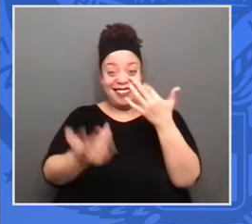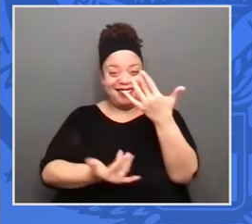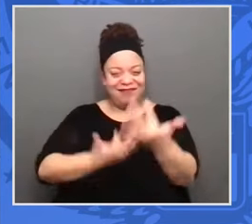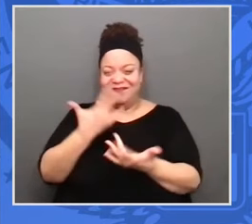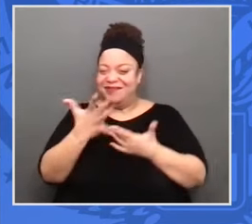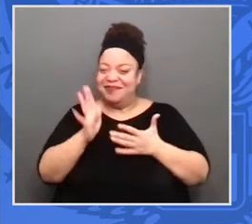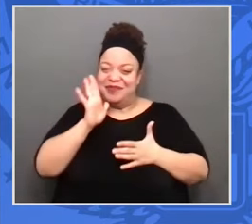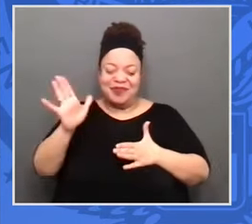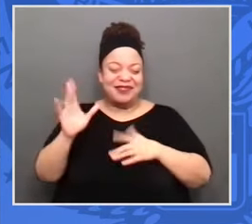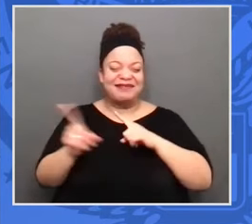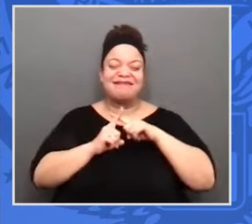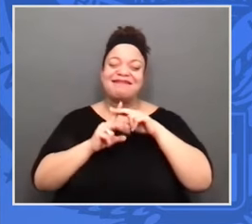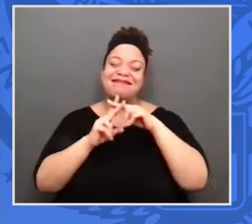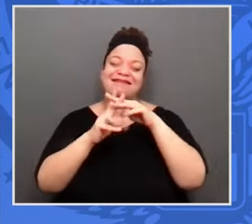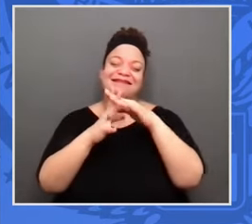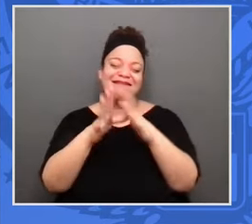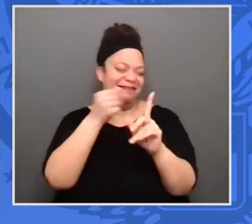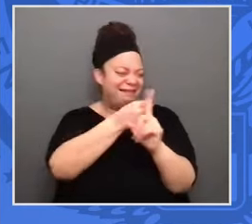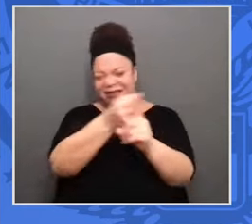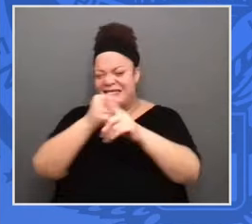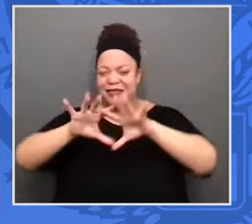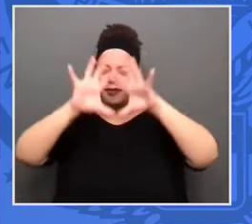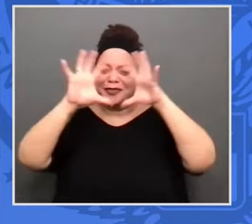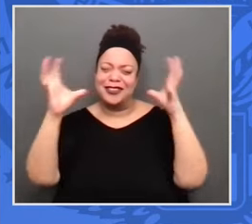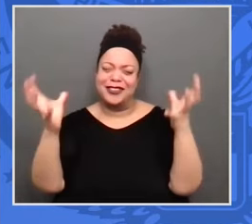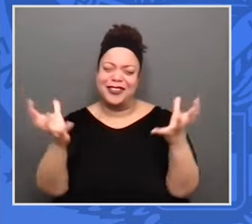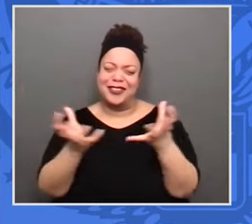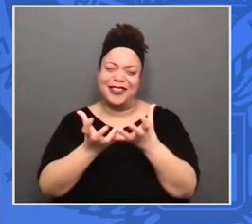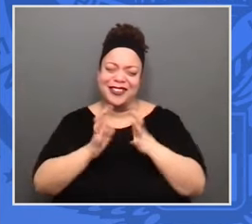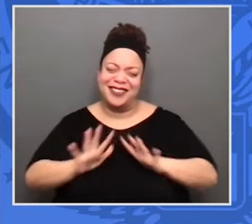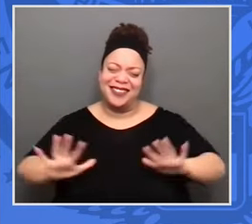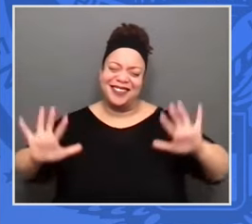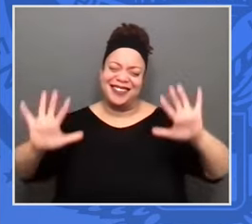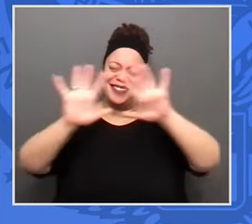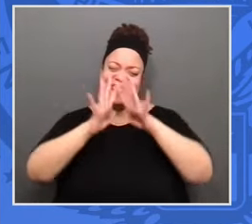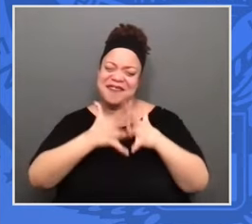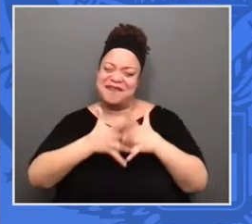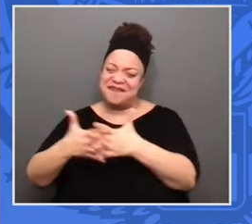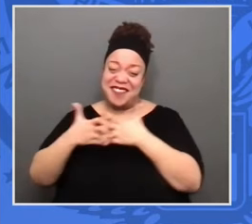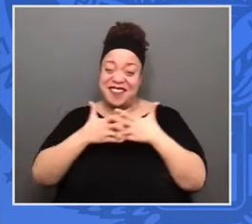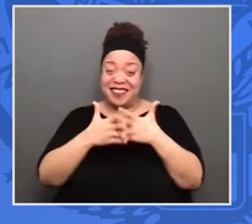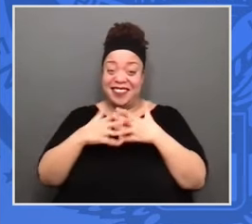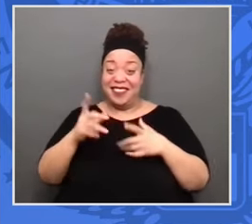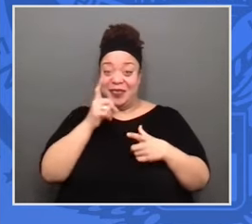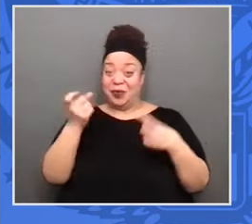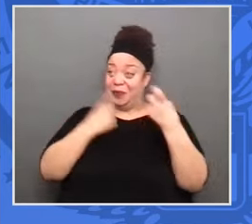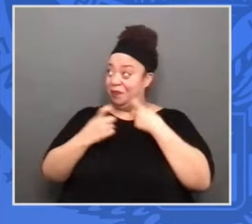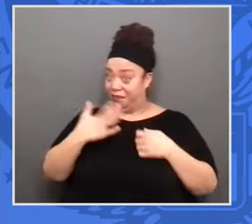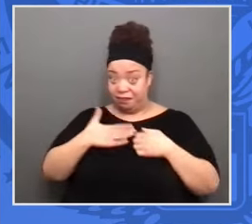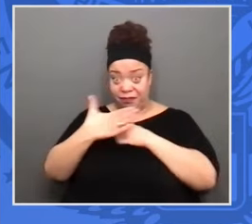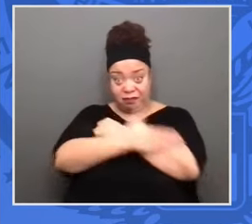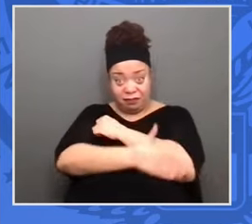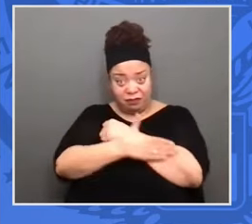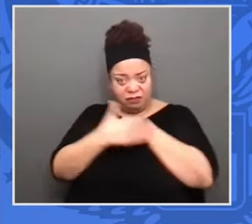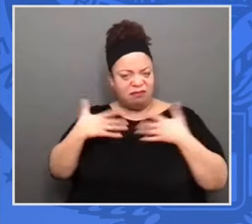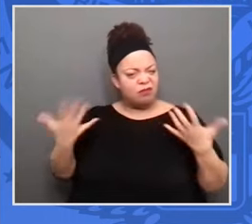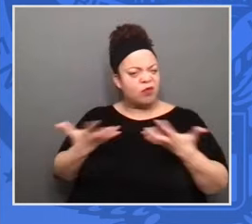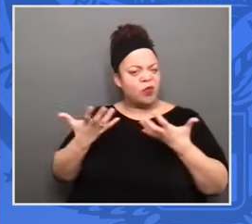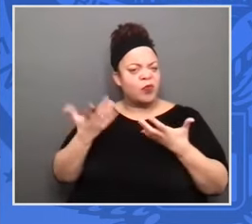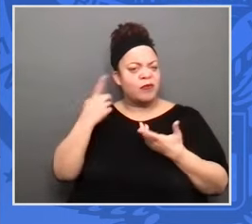fellow Americans, ask not what your country can do for you. Ask what you can do for your